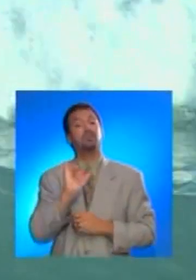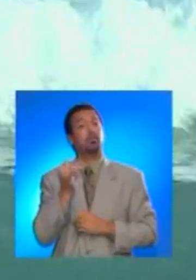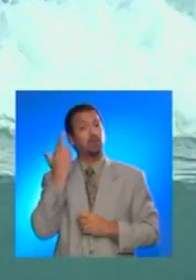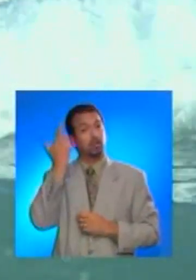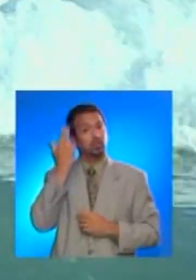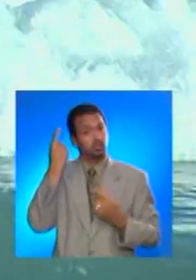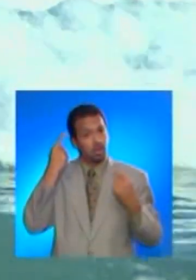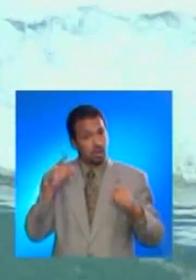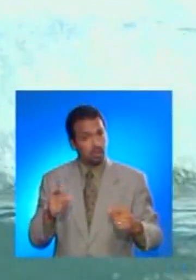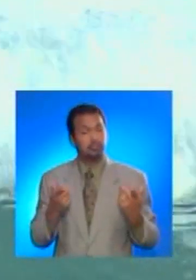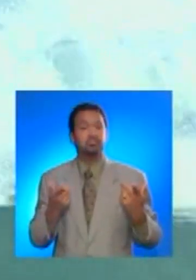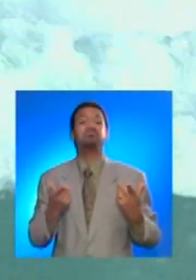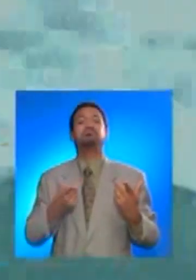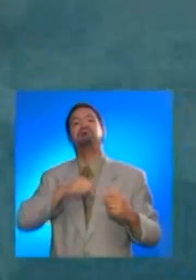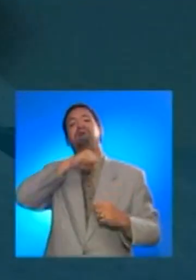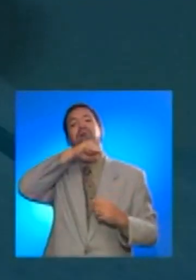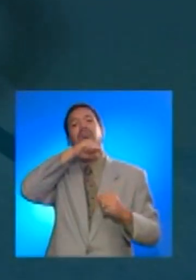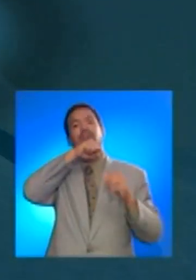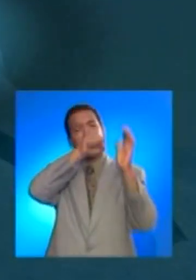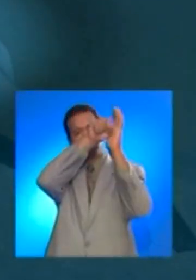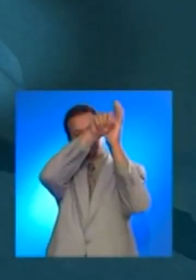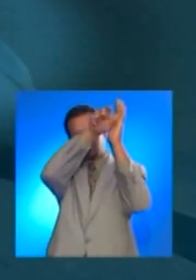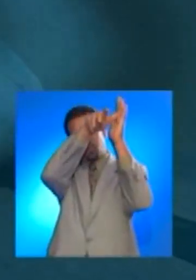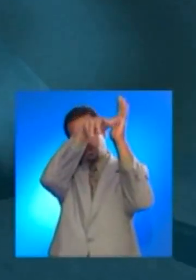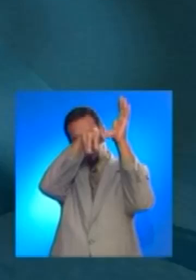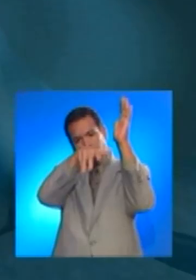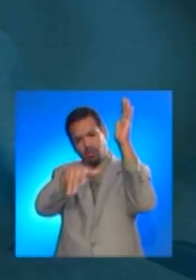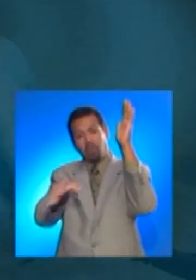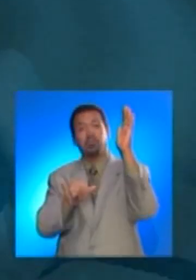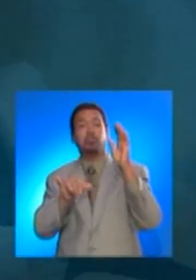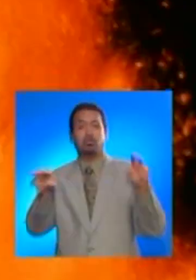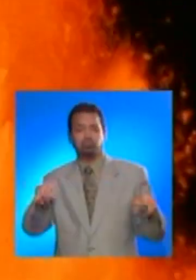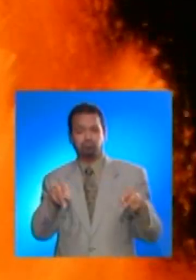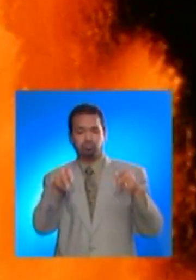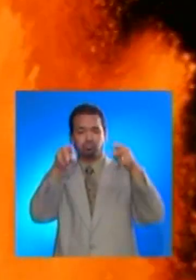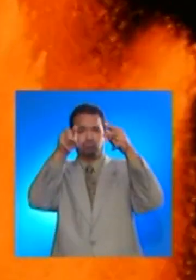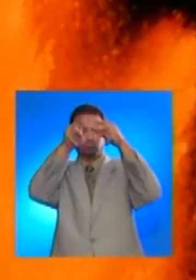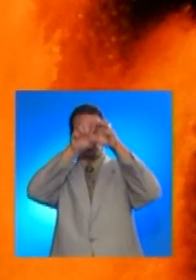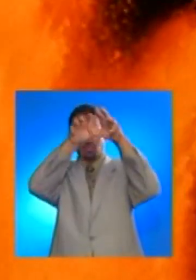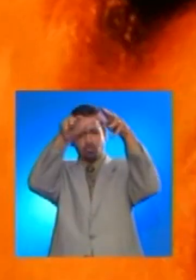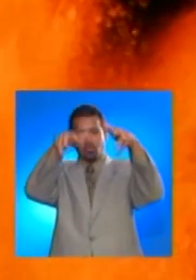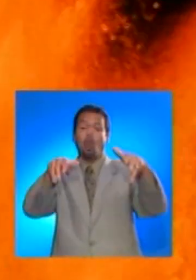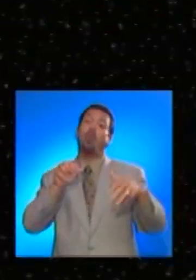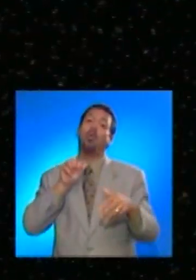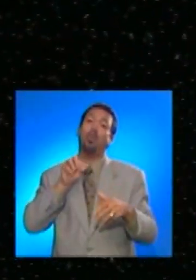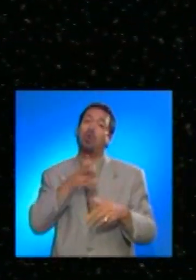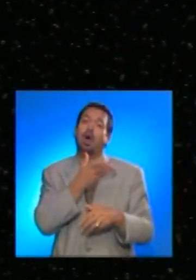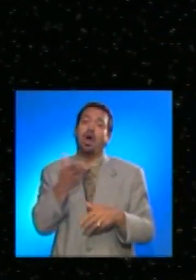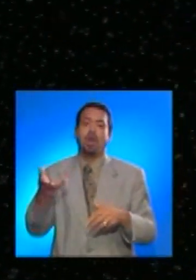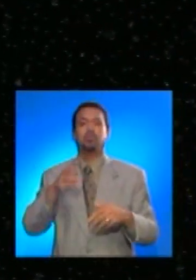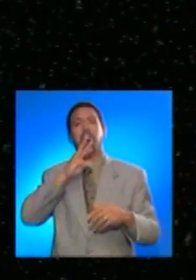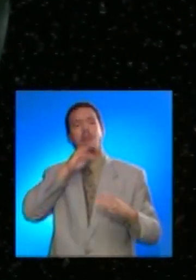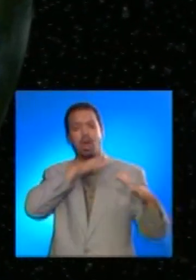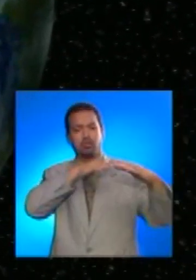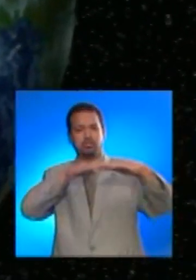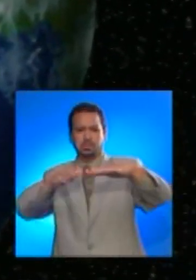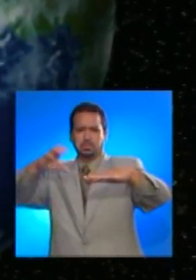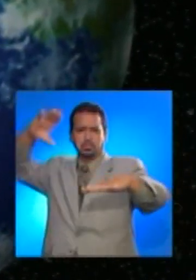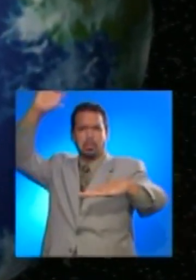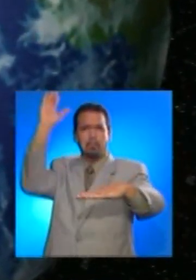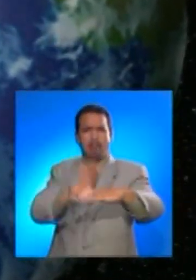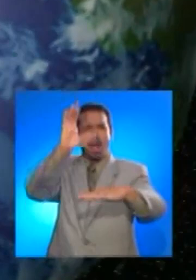Other triggering mechanisms for tsunamis are landslides, volcanic eruptions, and an impact by an object in the